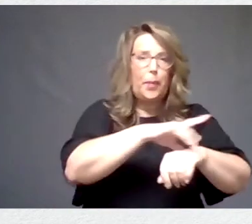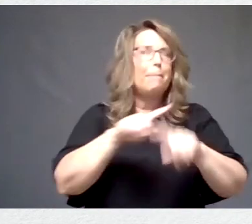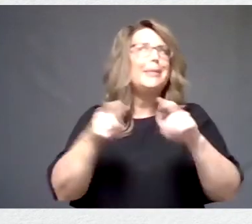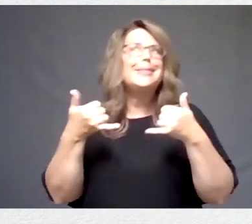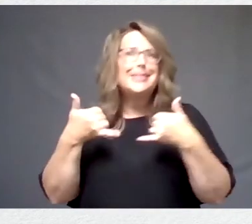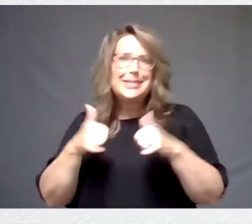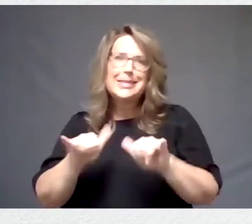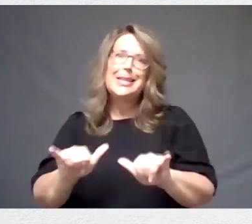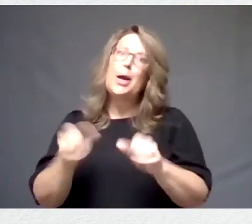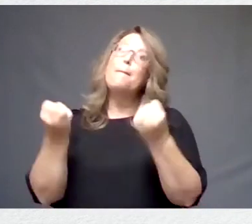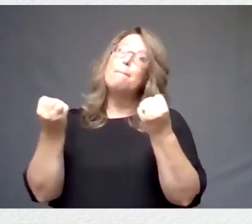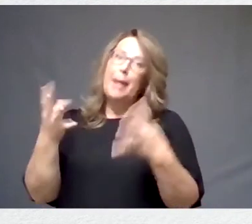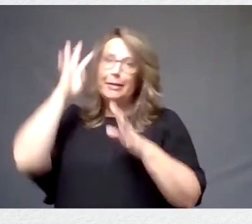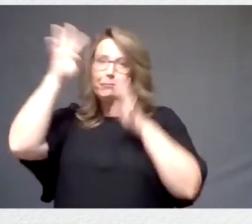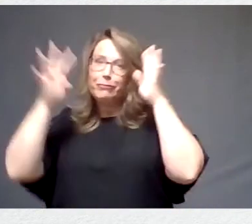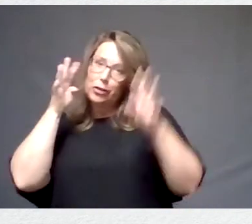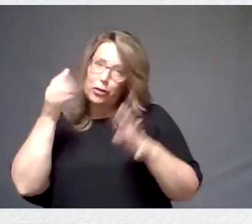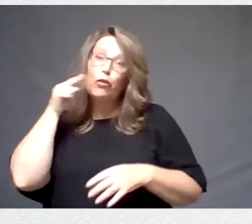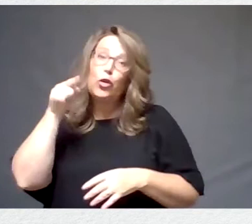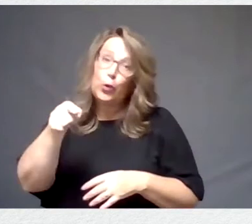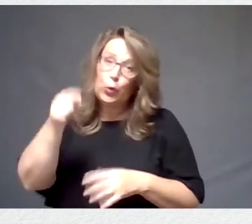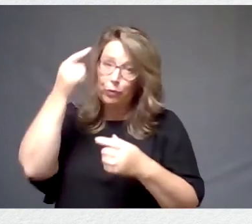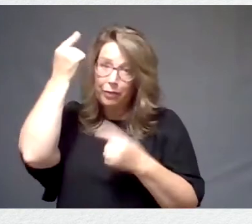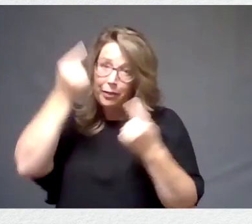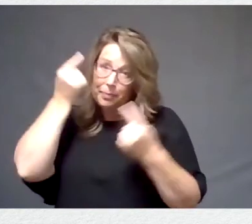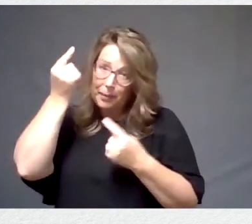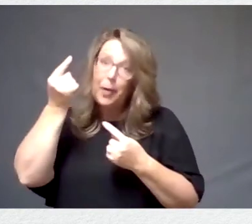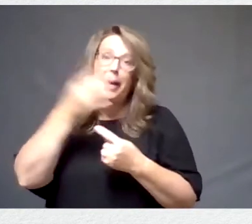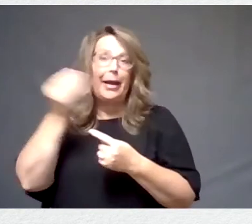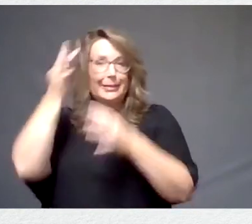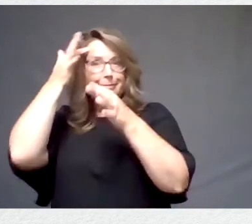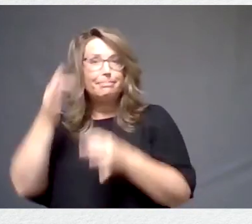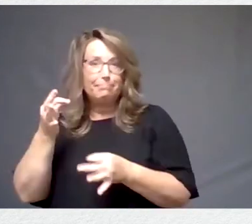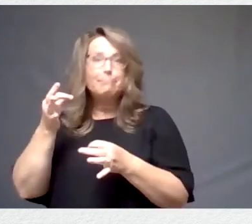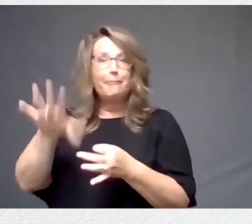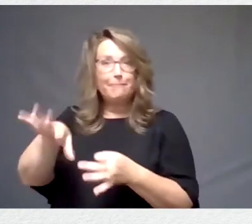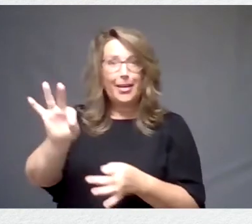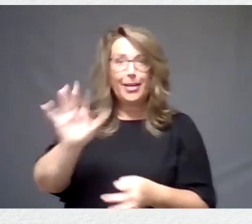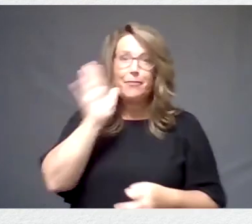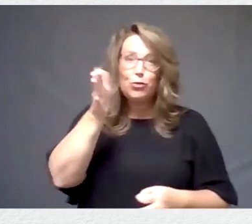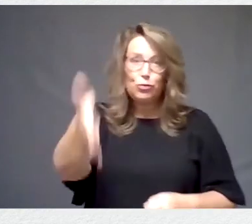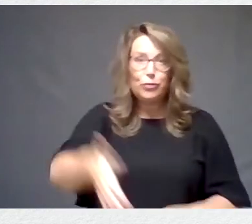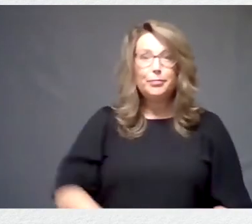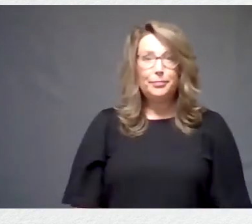Aunque hemos llegado muy lejos, aún no hemos descubierto todo, así que hay mucho para que hagas.